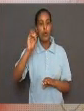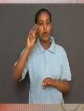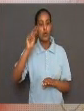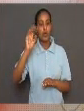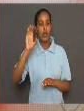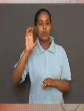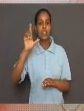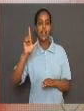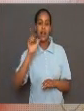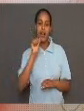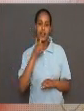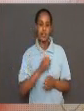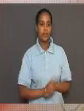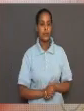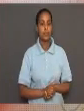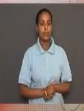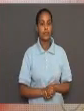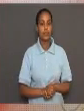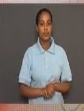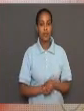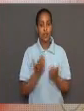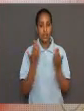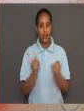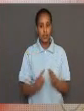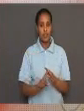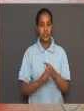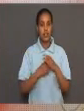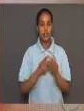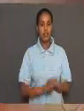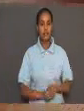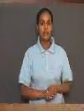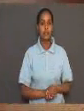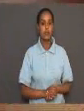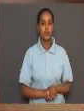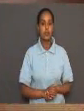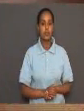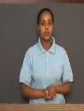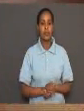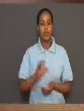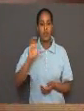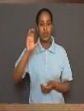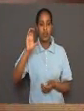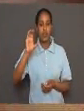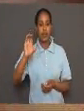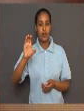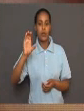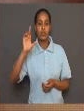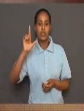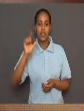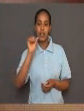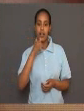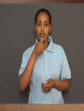monocarboxylic acids. Let us get started. The carboxylic acids